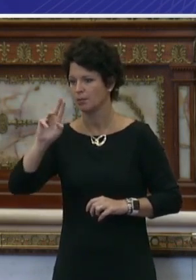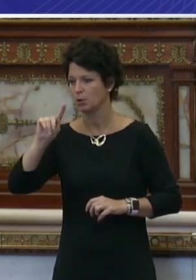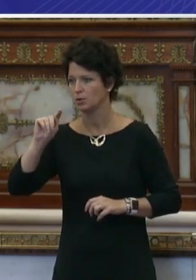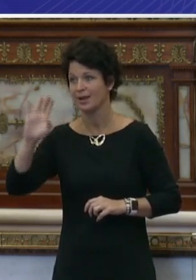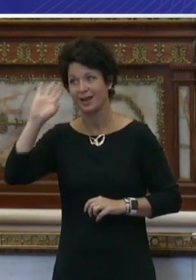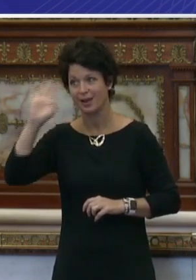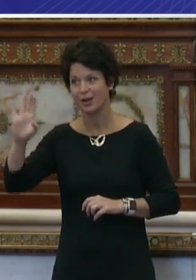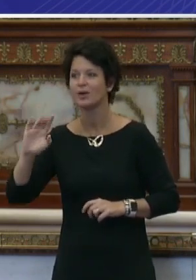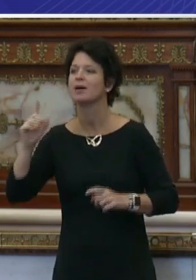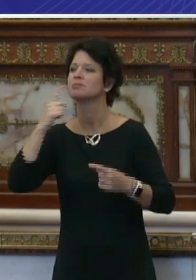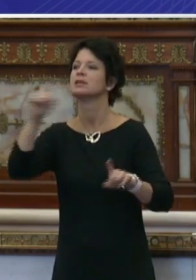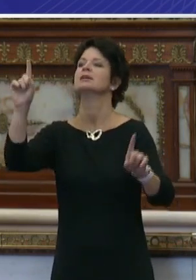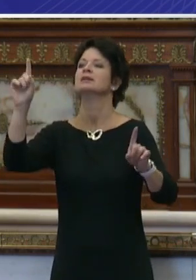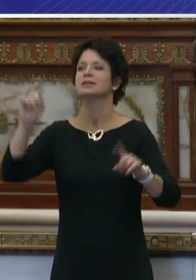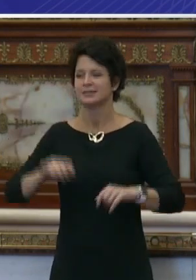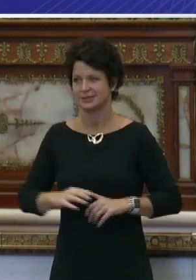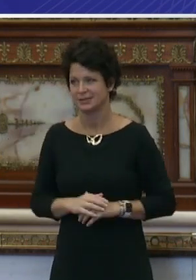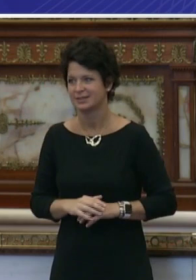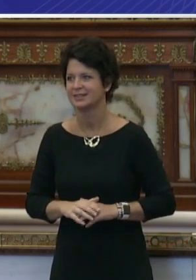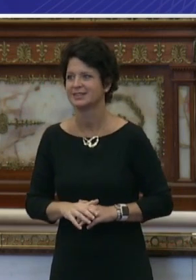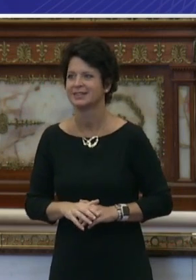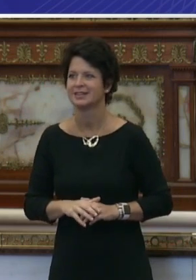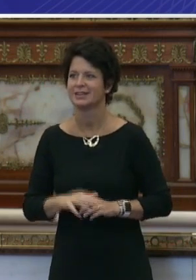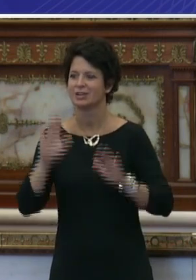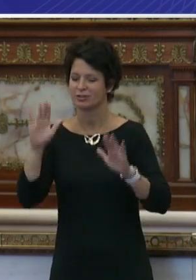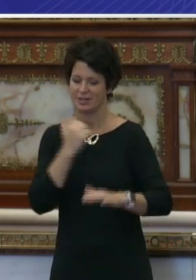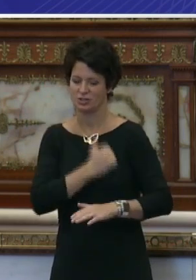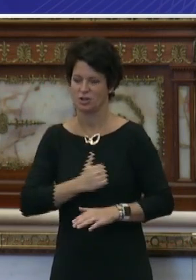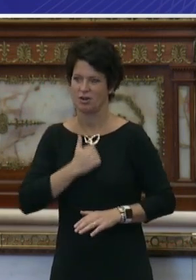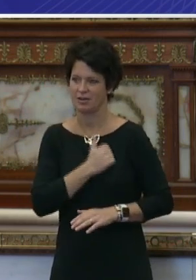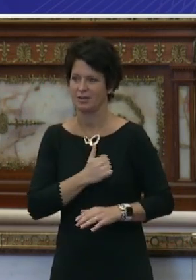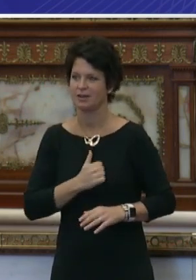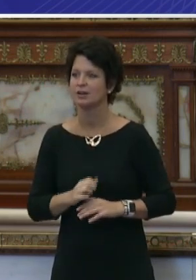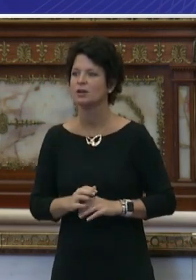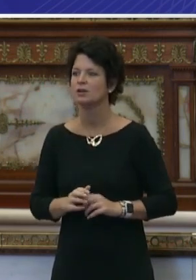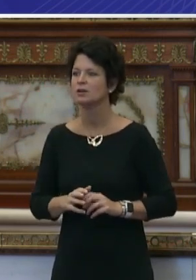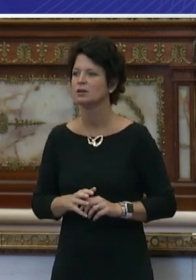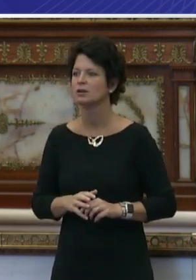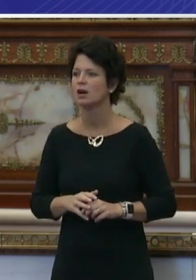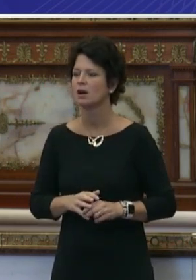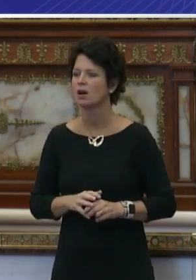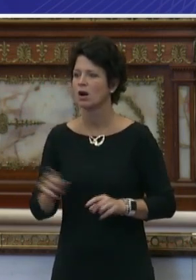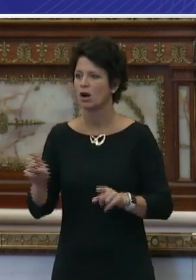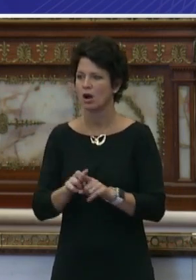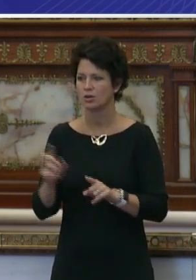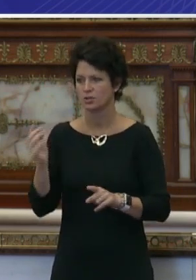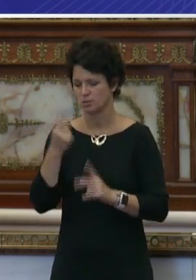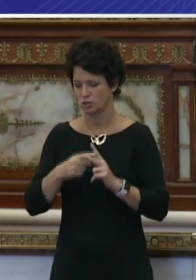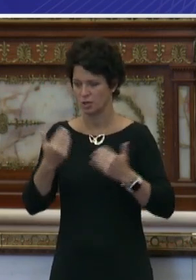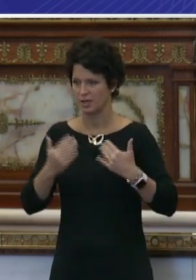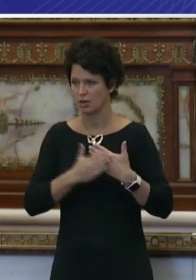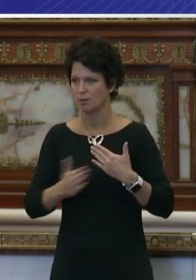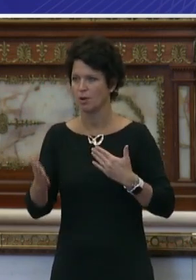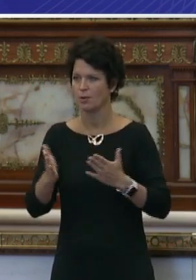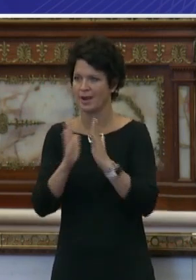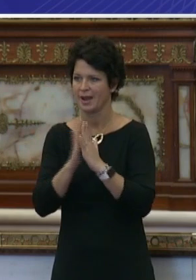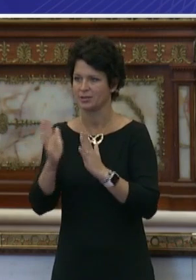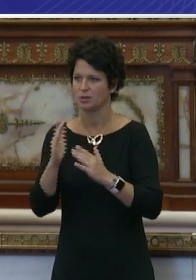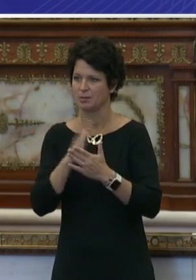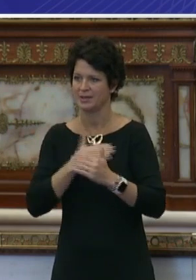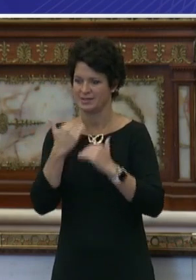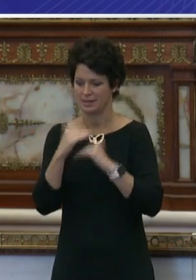Hello? Okay. There we go. There we go. Great. Sorry about that. That's okay. And also, I'm going to start from here, but we are asking you to limit